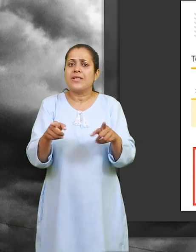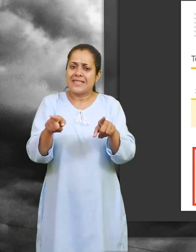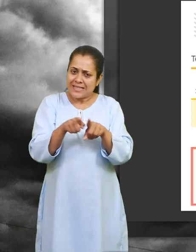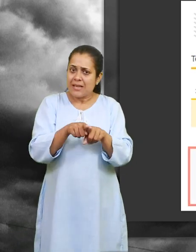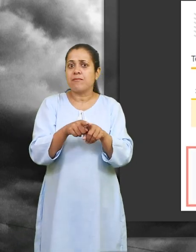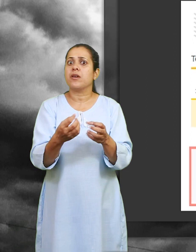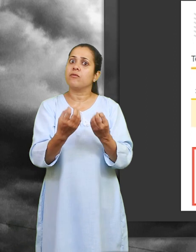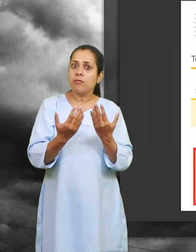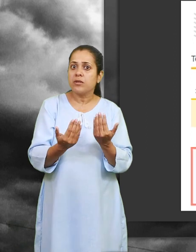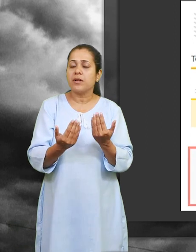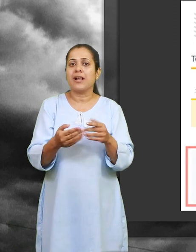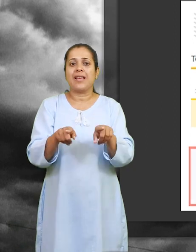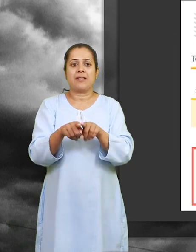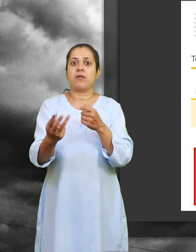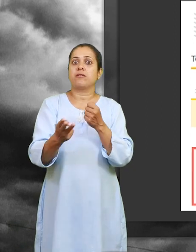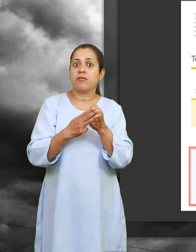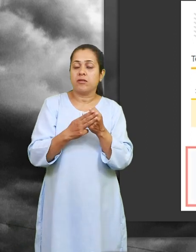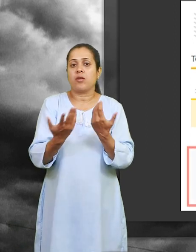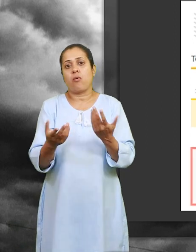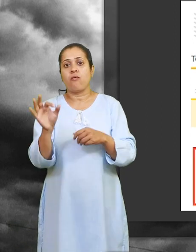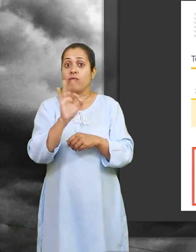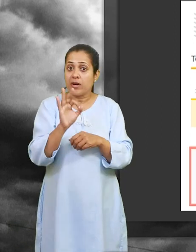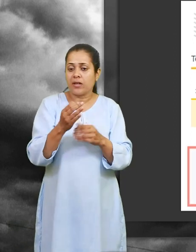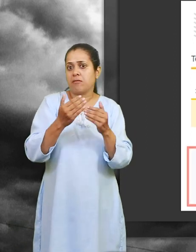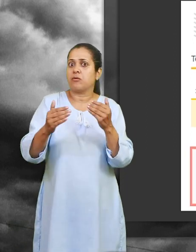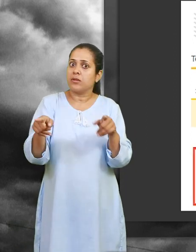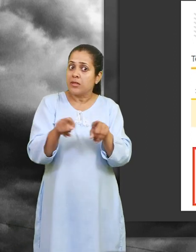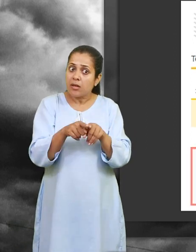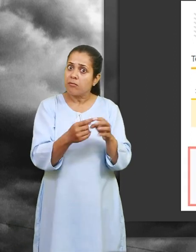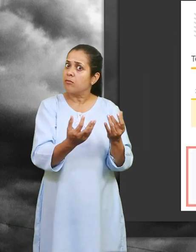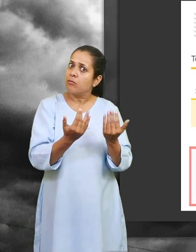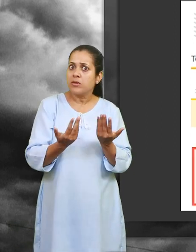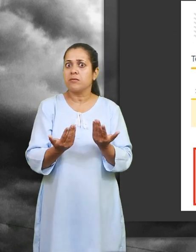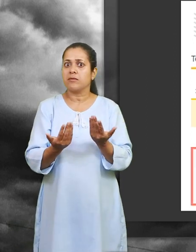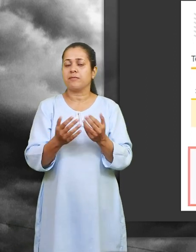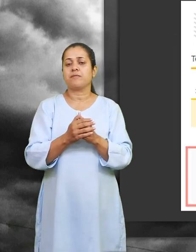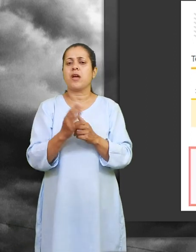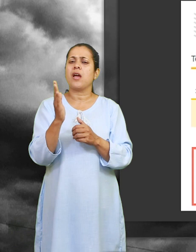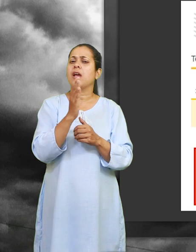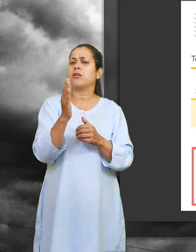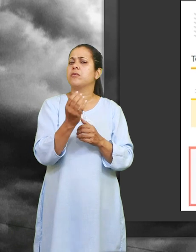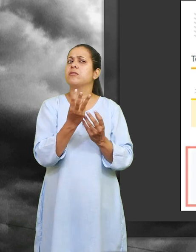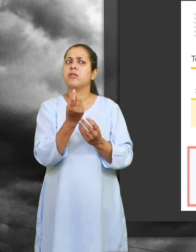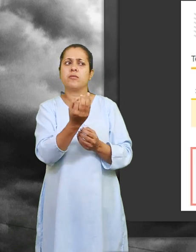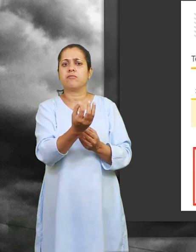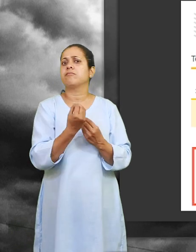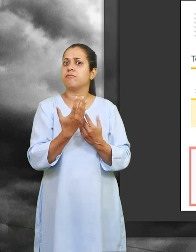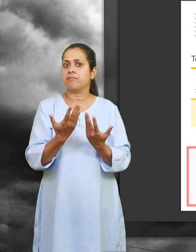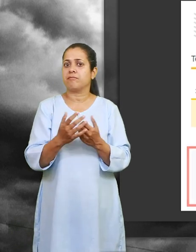be on Thursday or Friday, and so on. It gives an approximation of